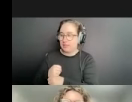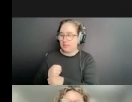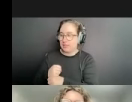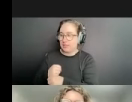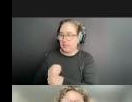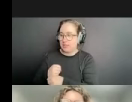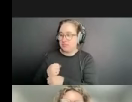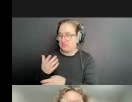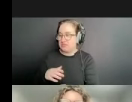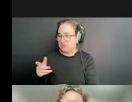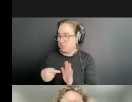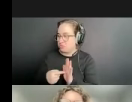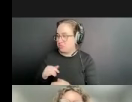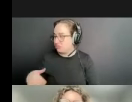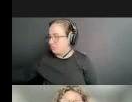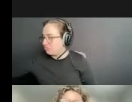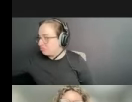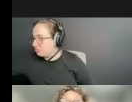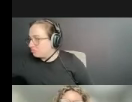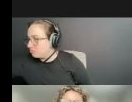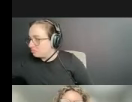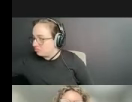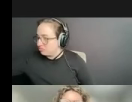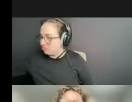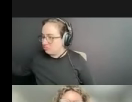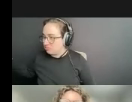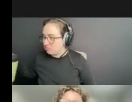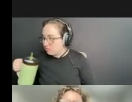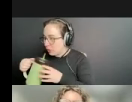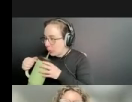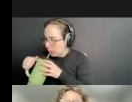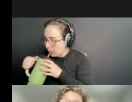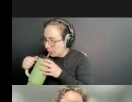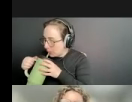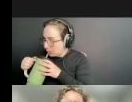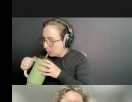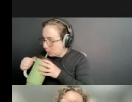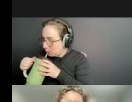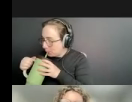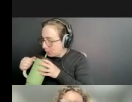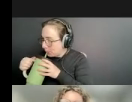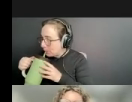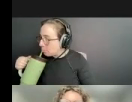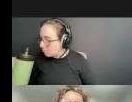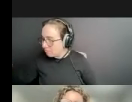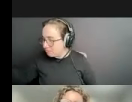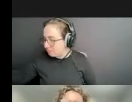And then it just shows the community day. But about 20 to 25 people would come in and out